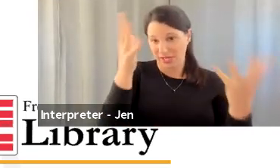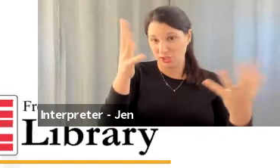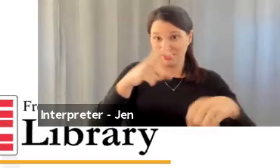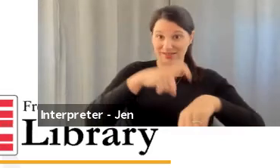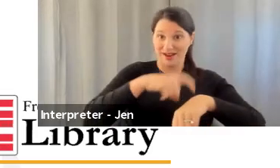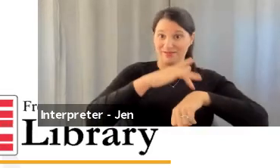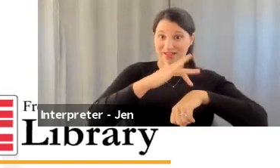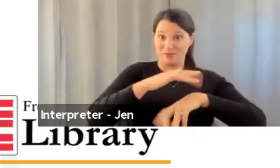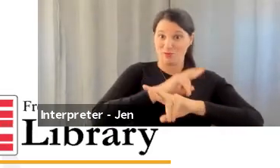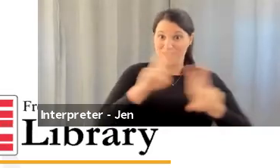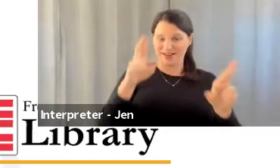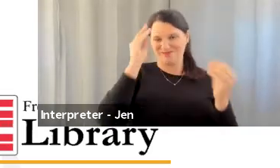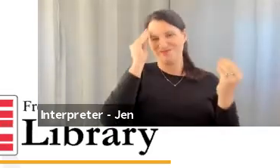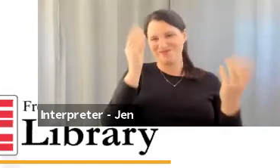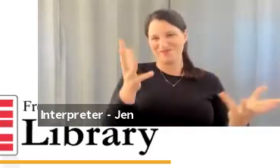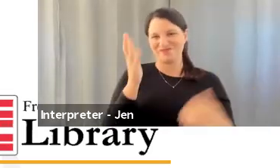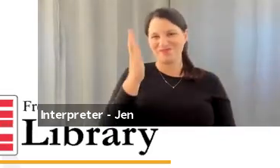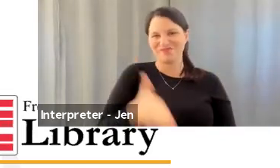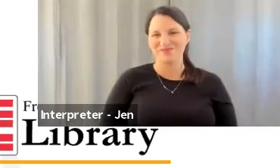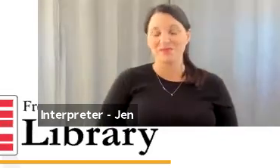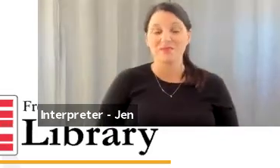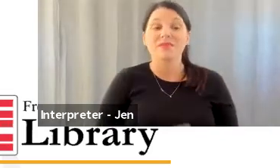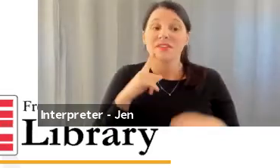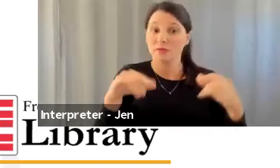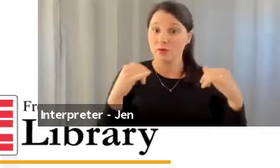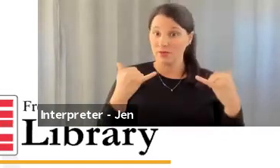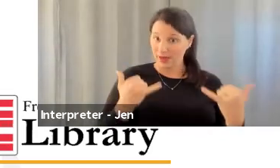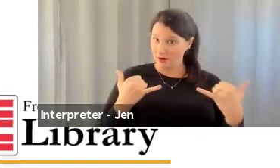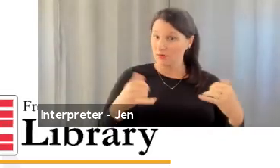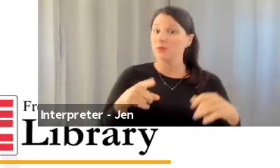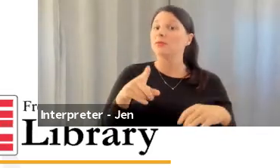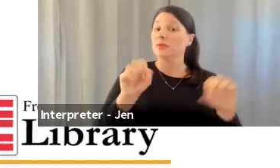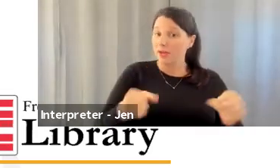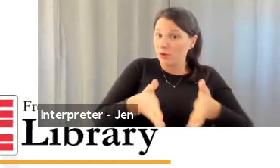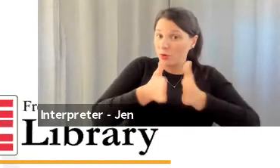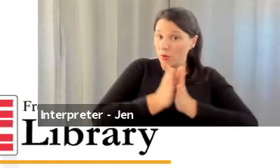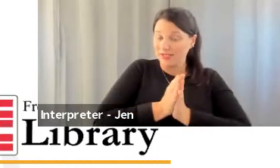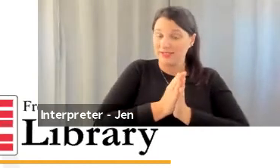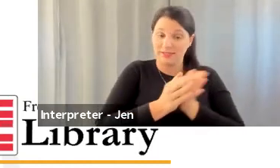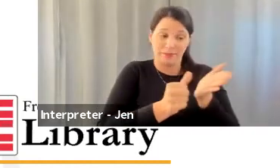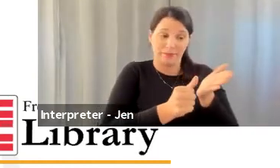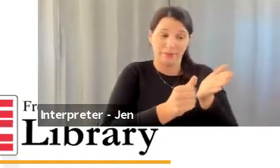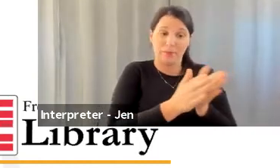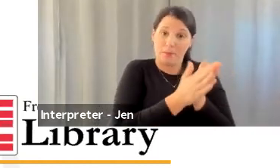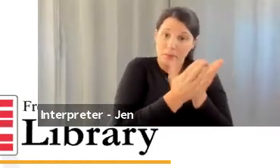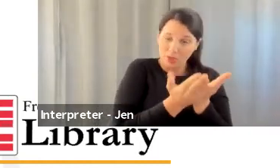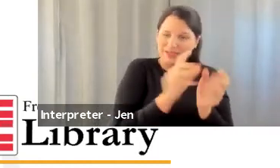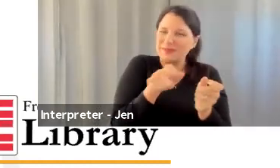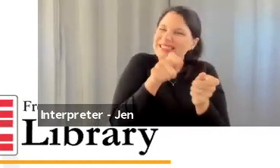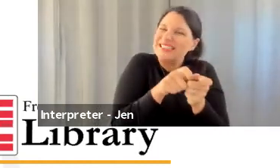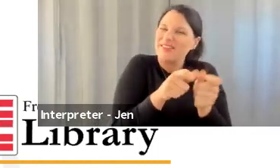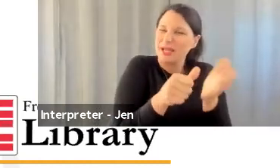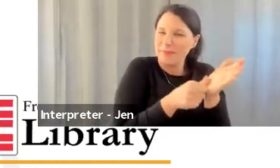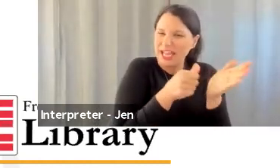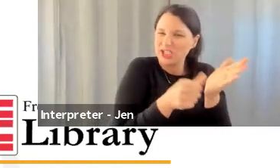available. For right now, you can request to have pages of a textbook emailed to you as a PDF. So